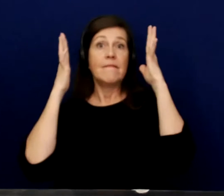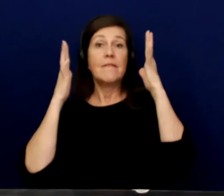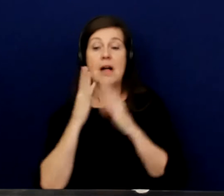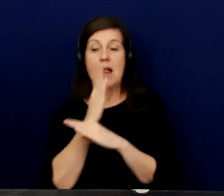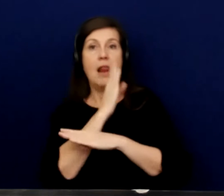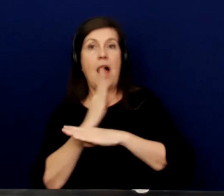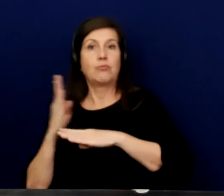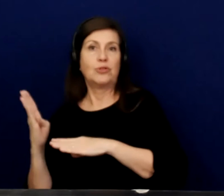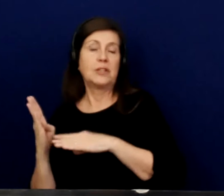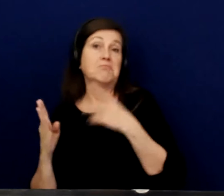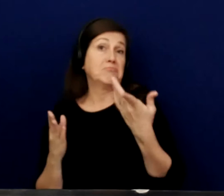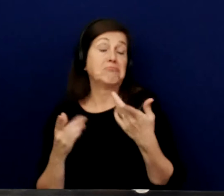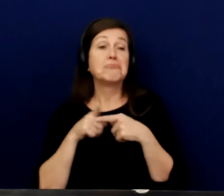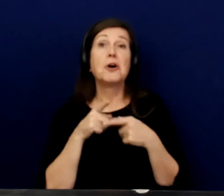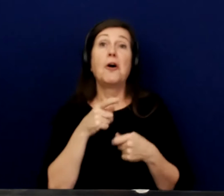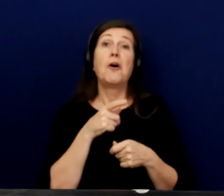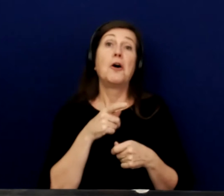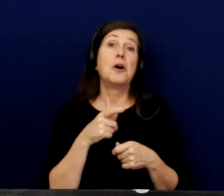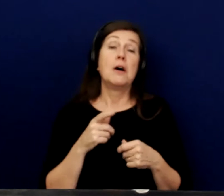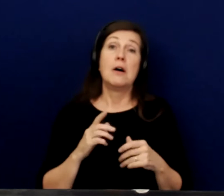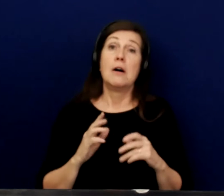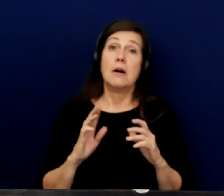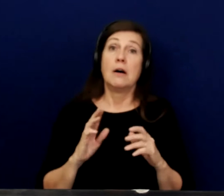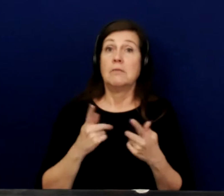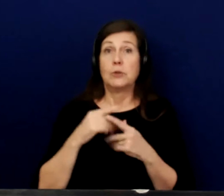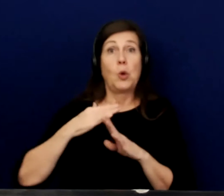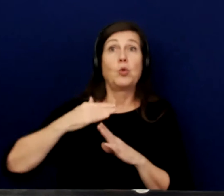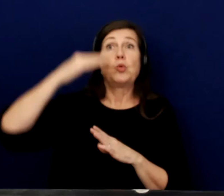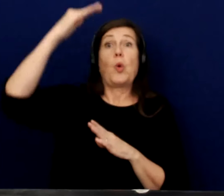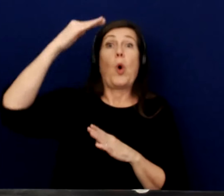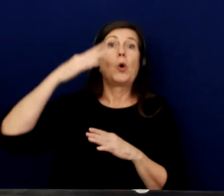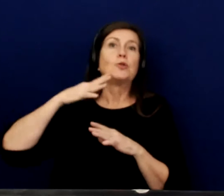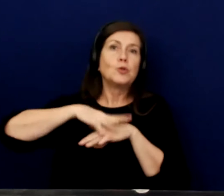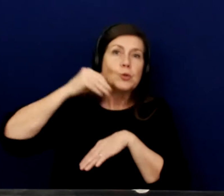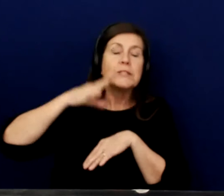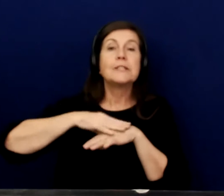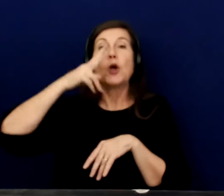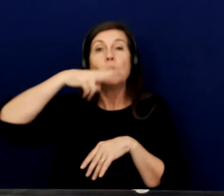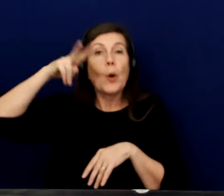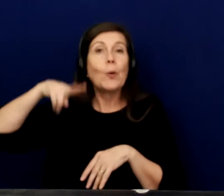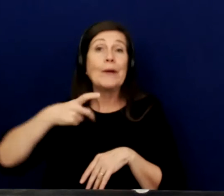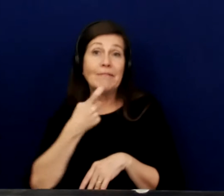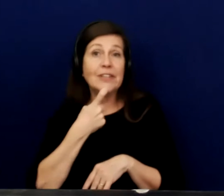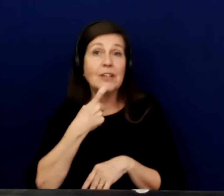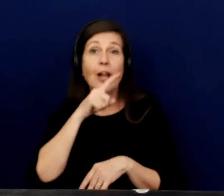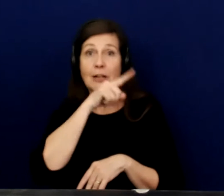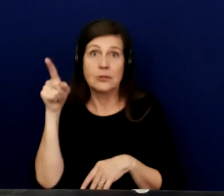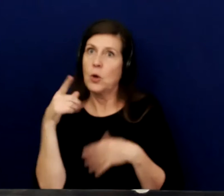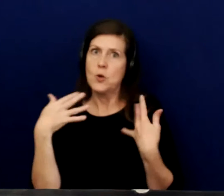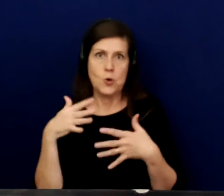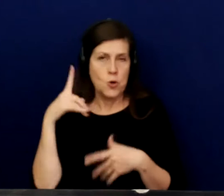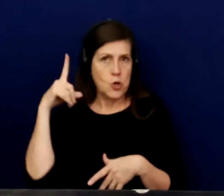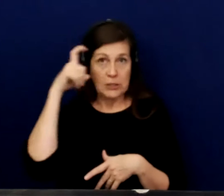or work in an organization that is up north in Sweden or Norway or Finland, it could be even more challenging